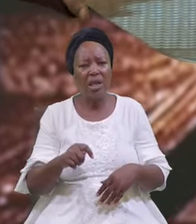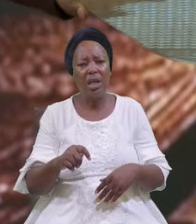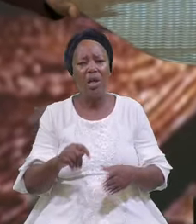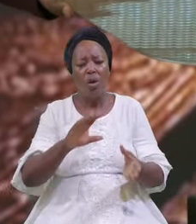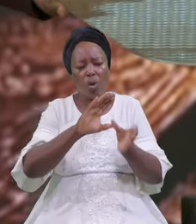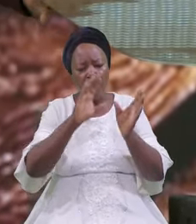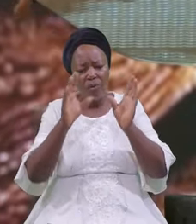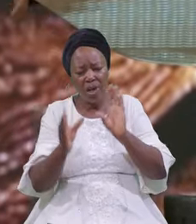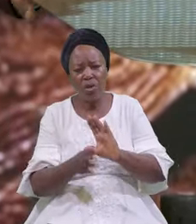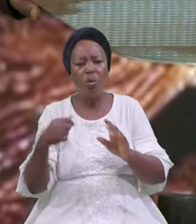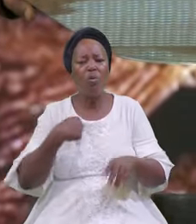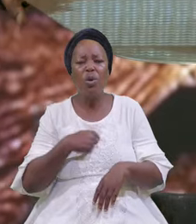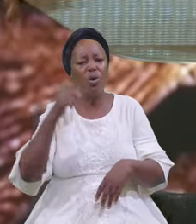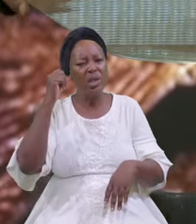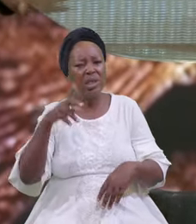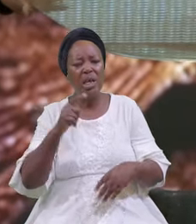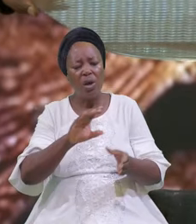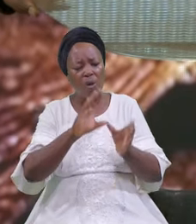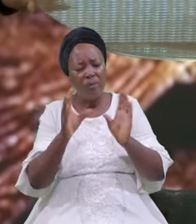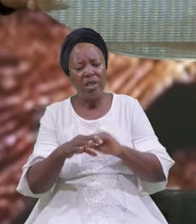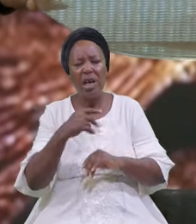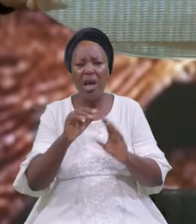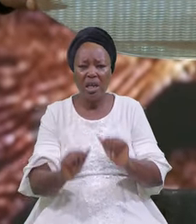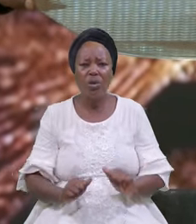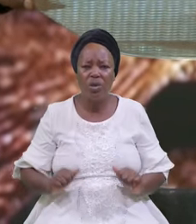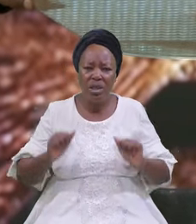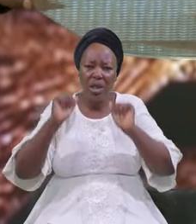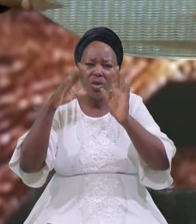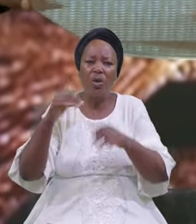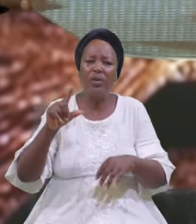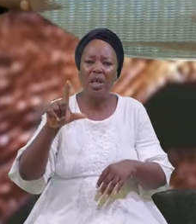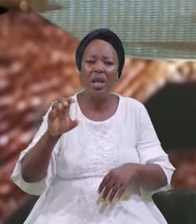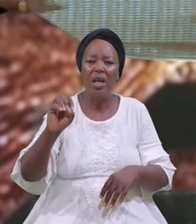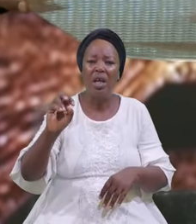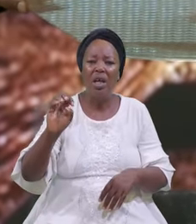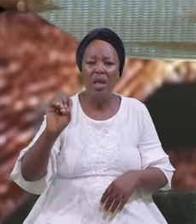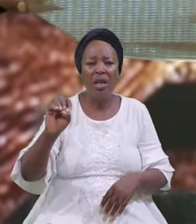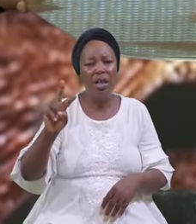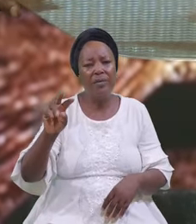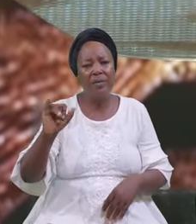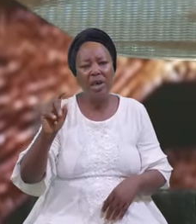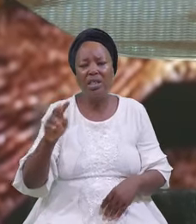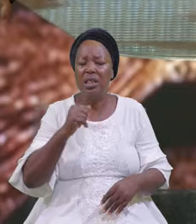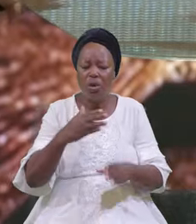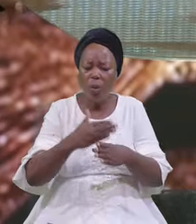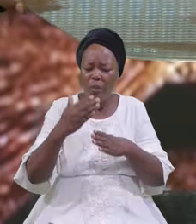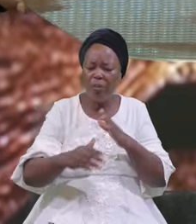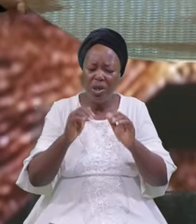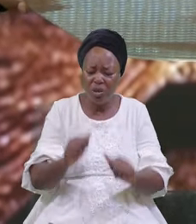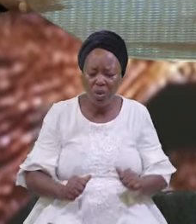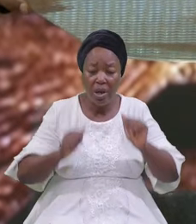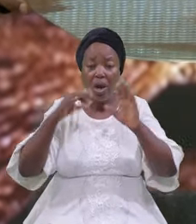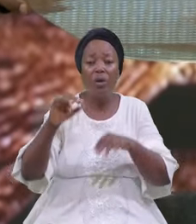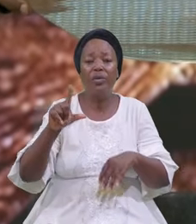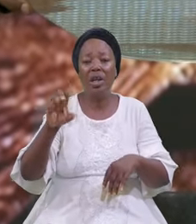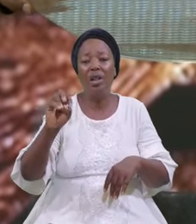the Levites, the consecration of the Levite, the total absolute surrender of